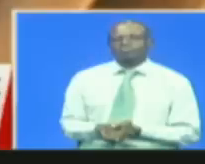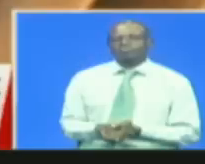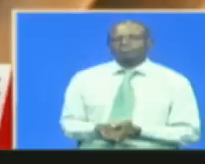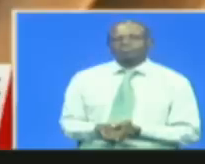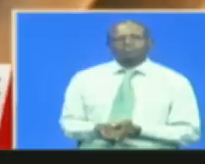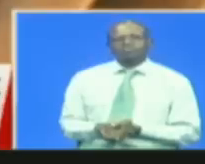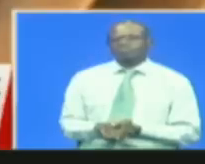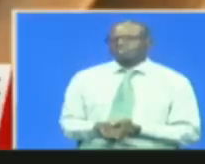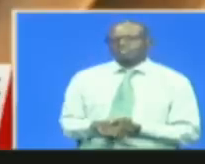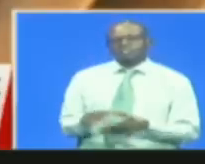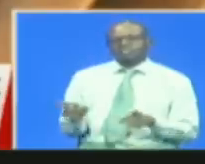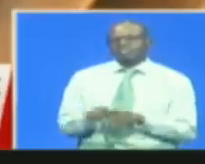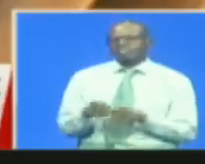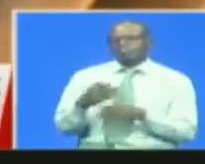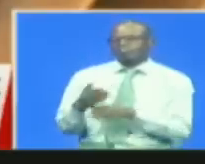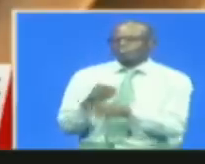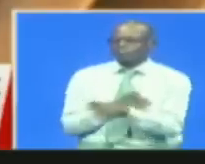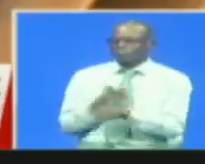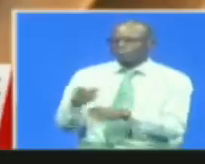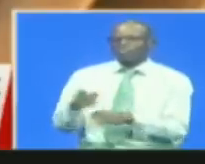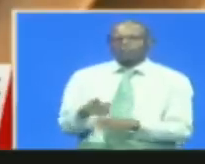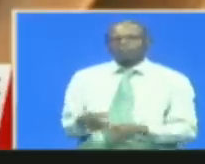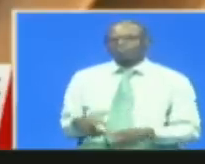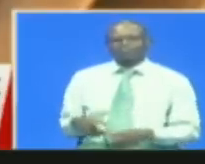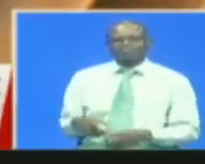Even before they have been sworn in.